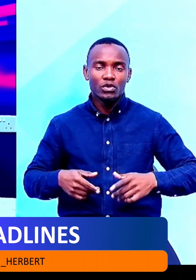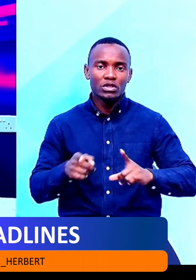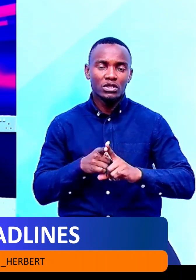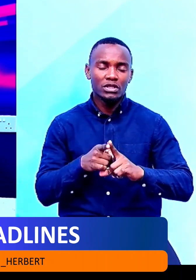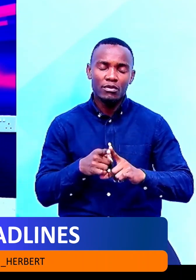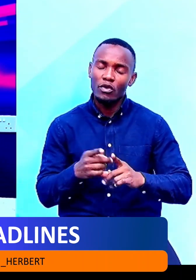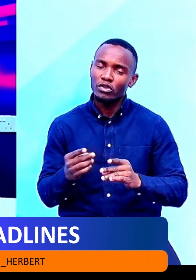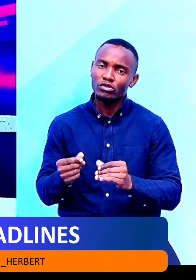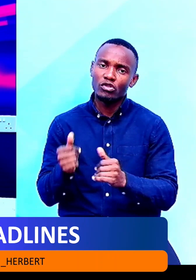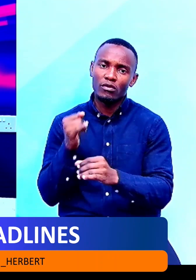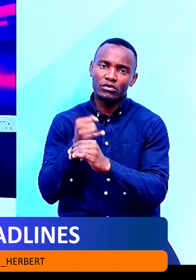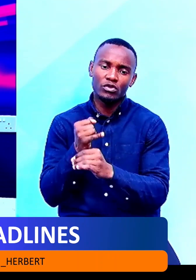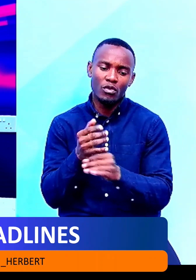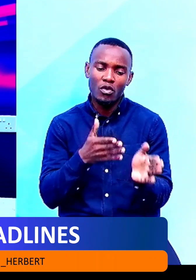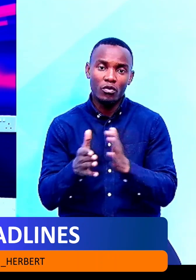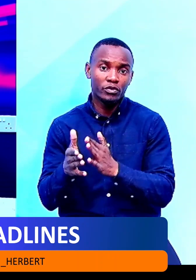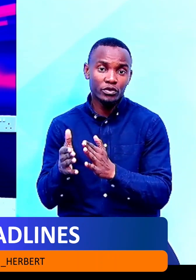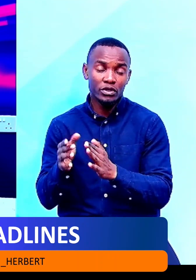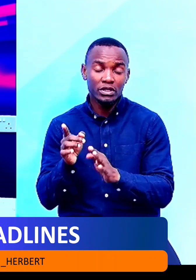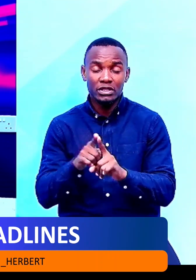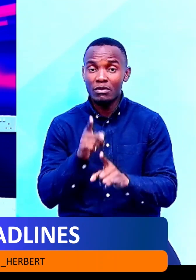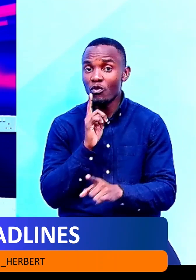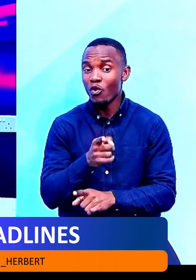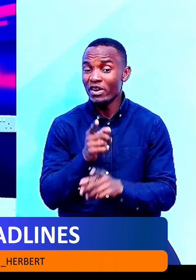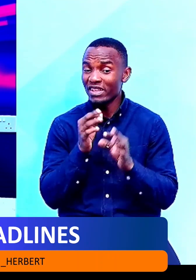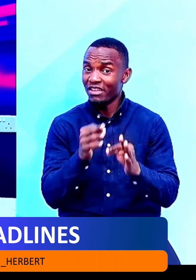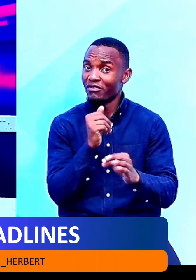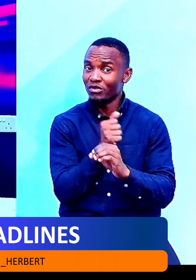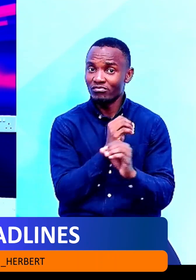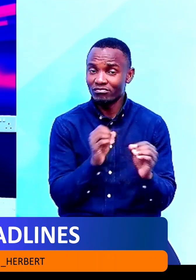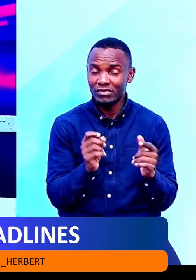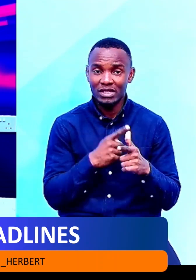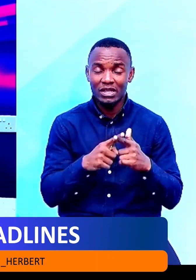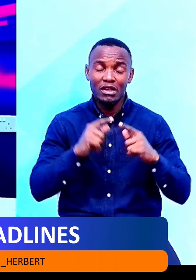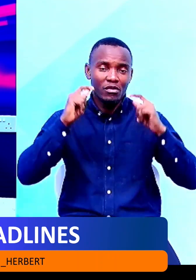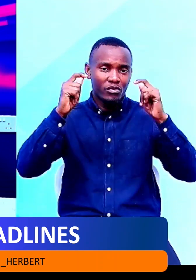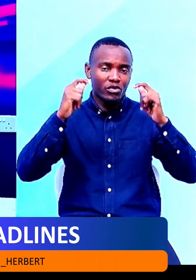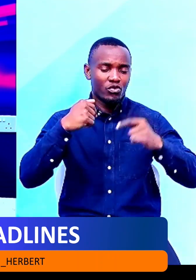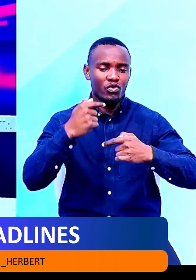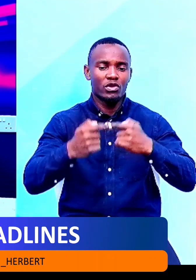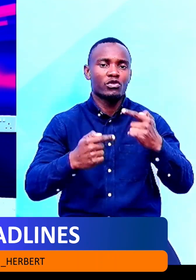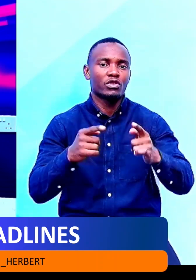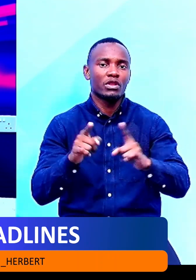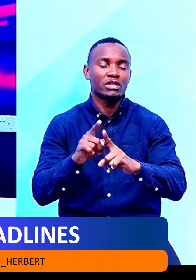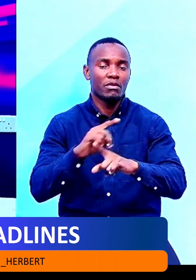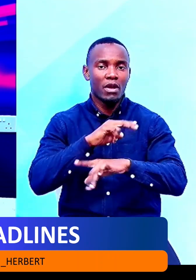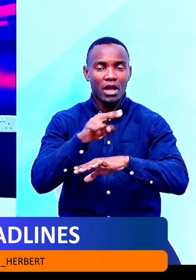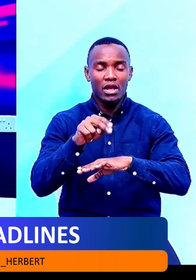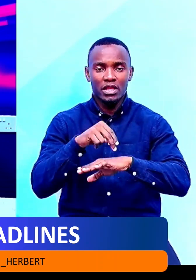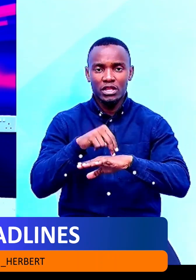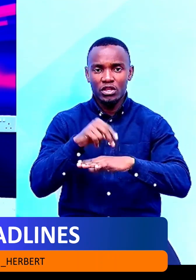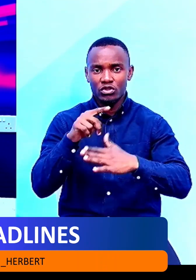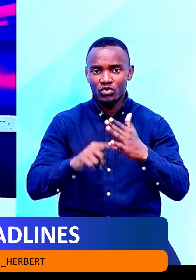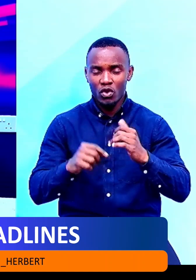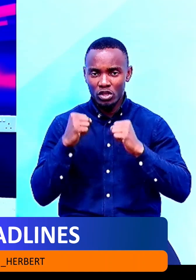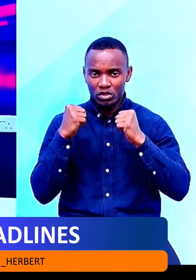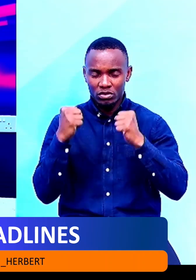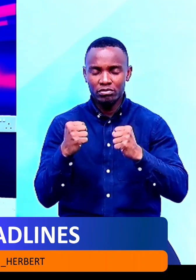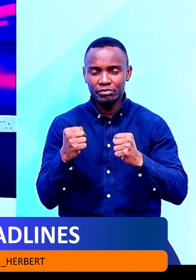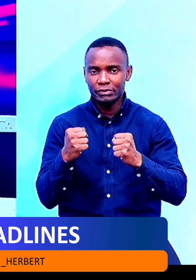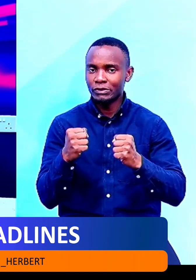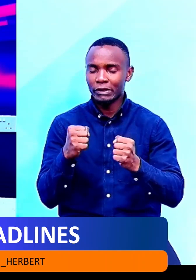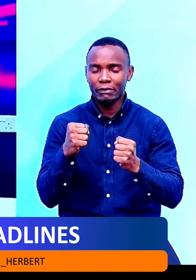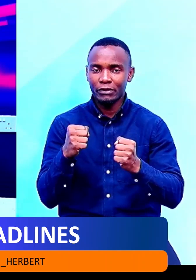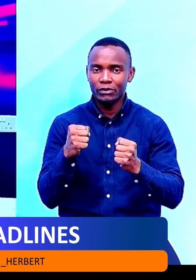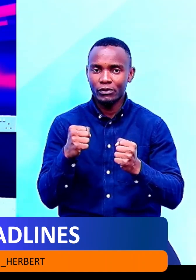that unless this is done, protests will persist and the nation's stability will remain at risk. Here are the full